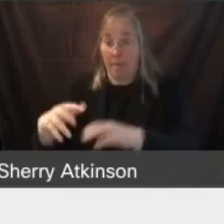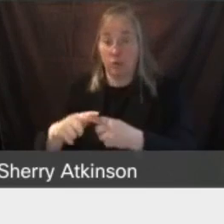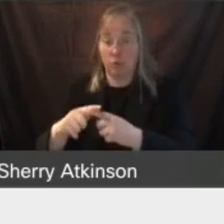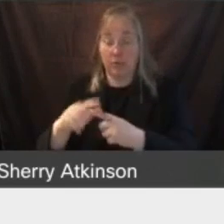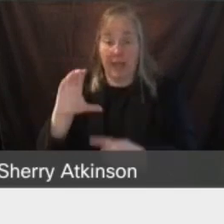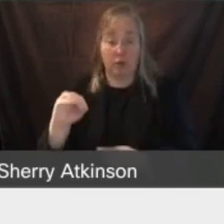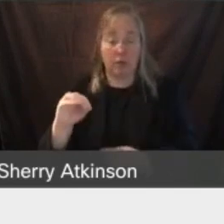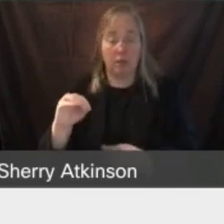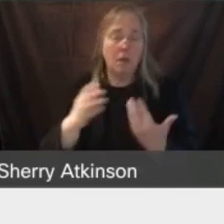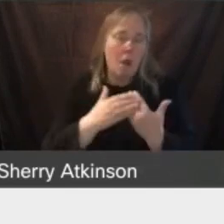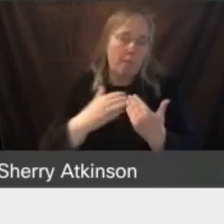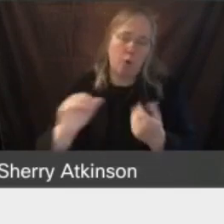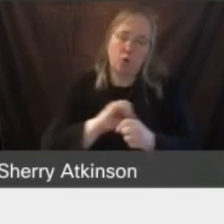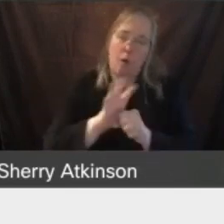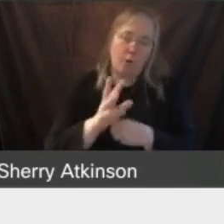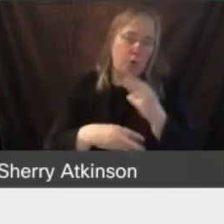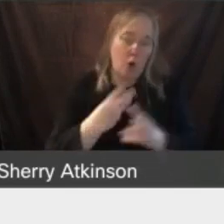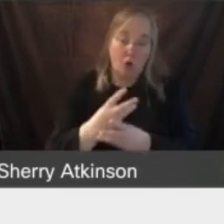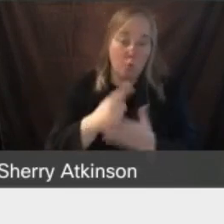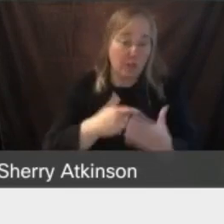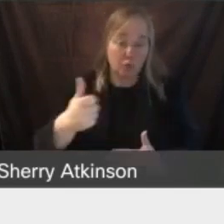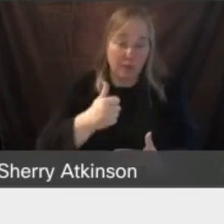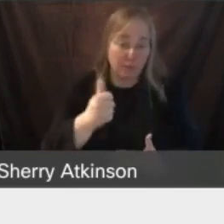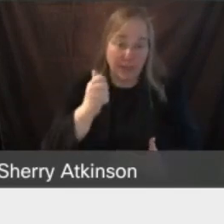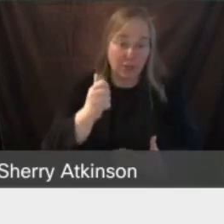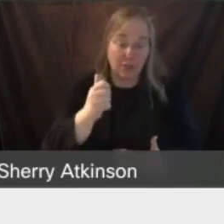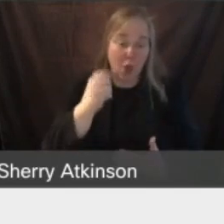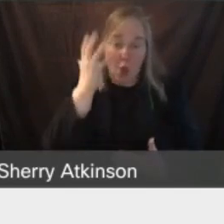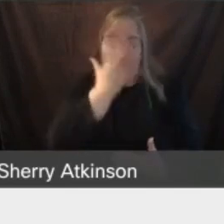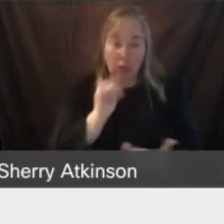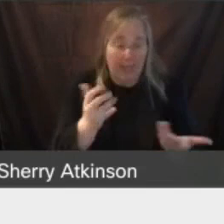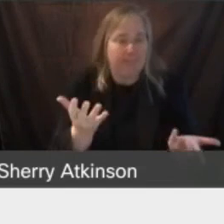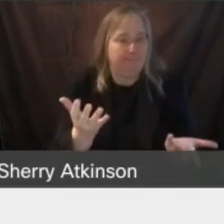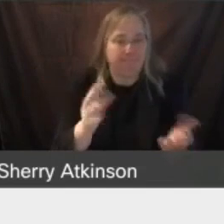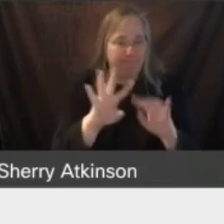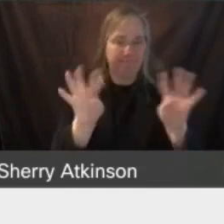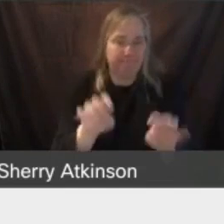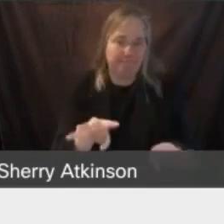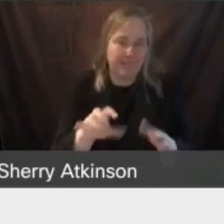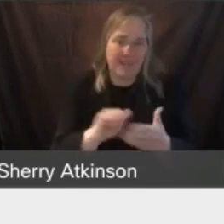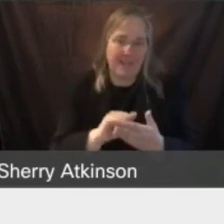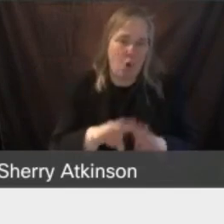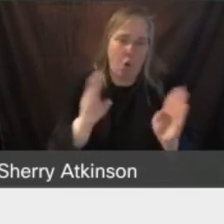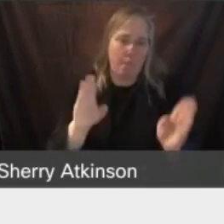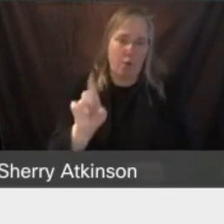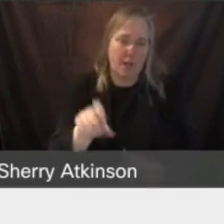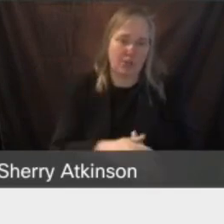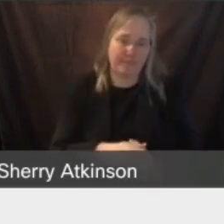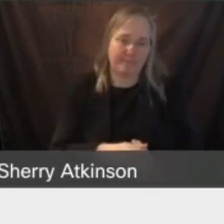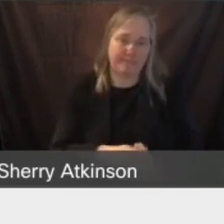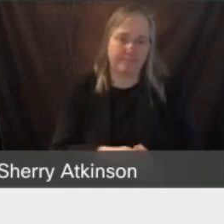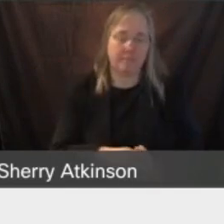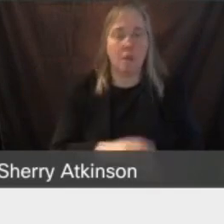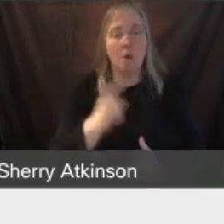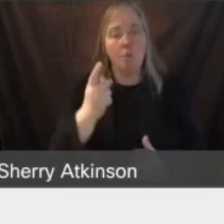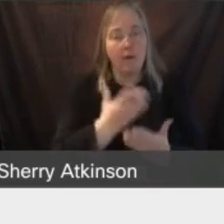in a post-COVID world, what does transportation look like? I think that's really an open question. One